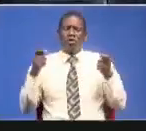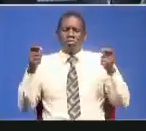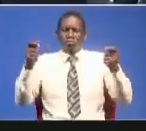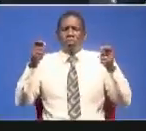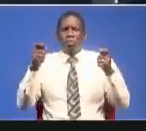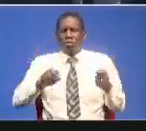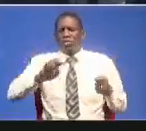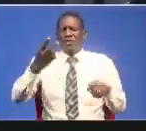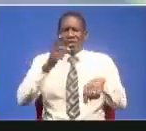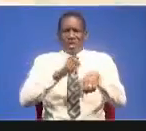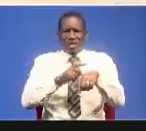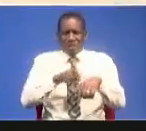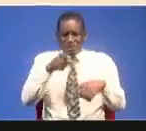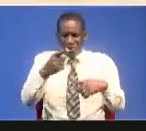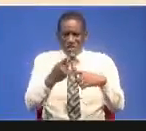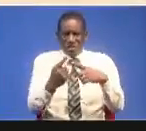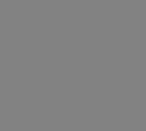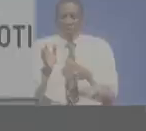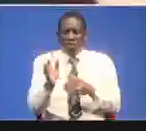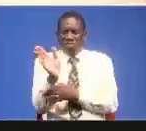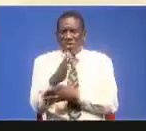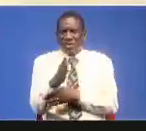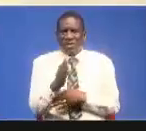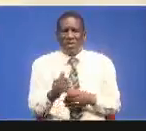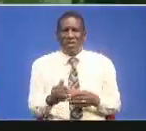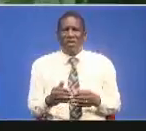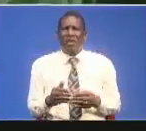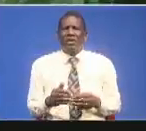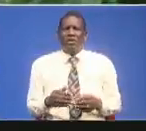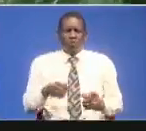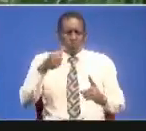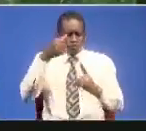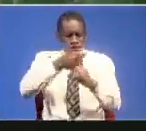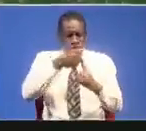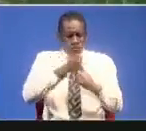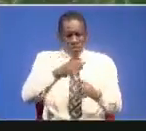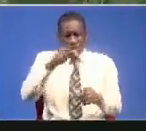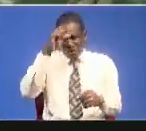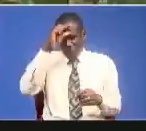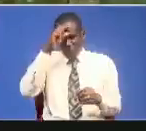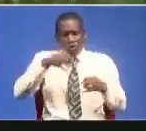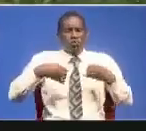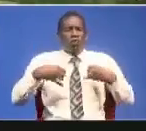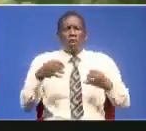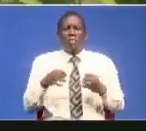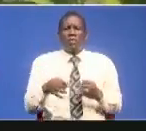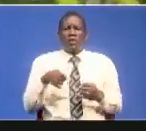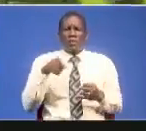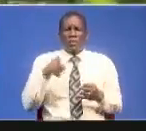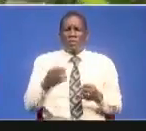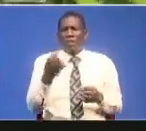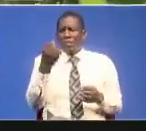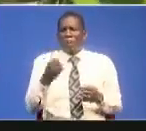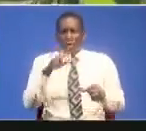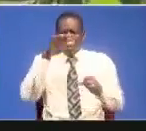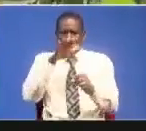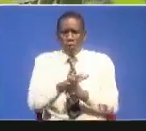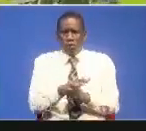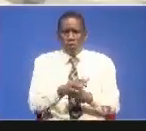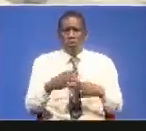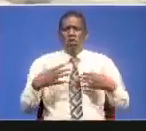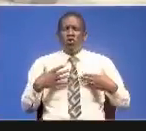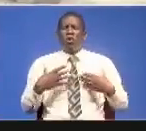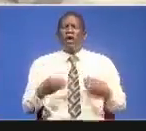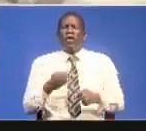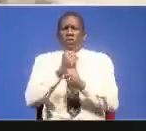dropping their tools for the second time this year on Thursday so as to push the government to implement its May promise